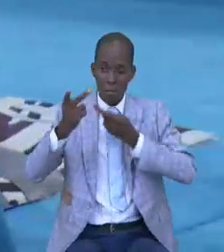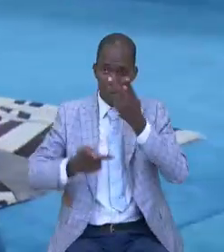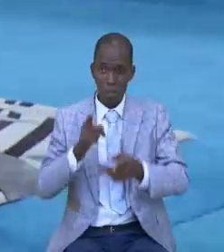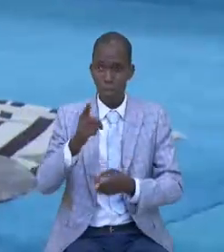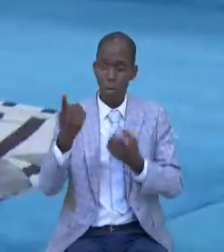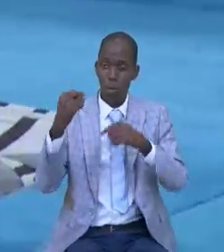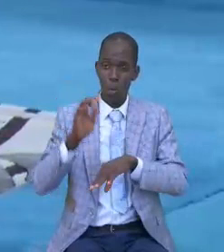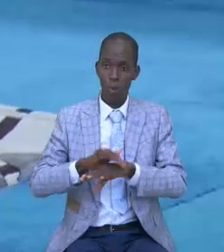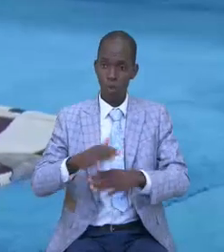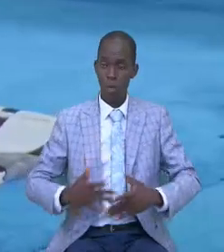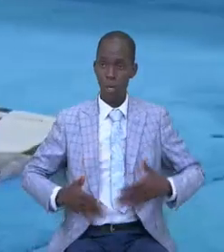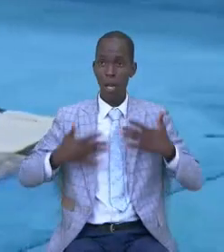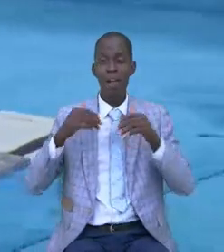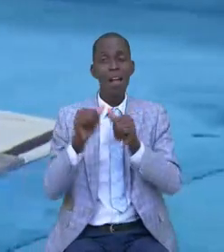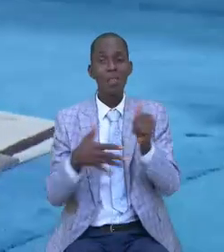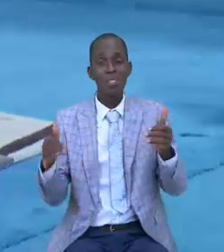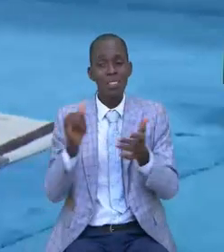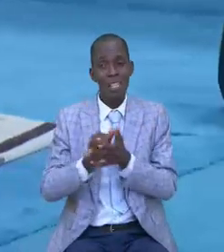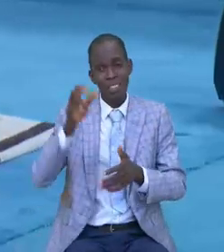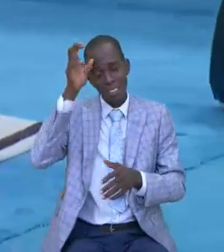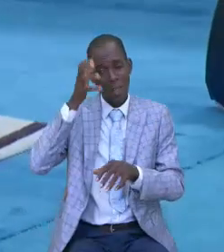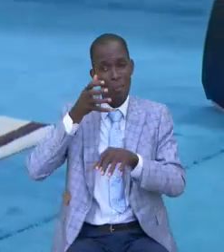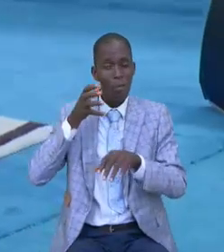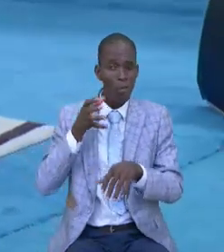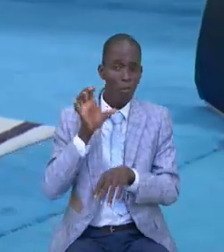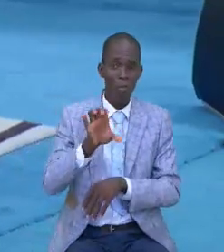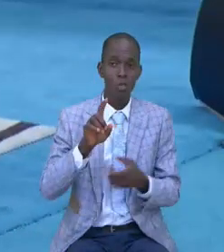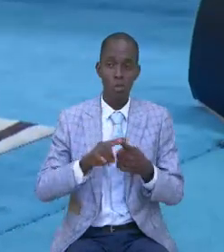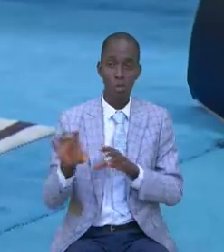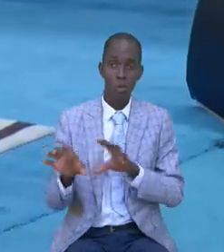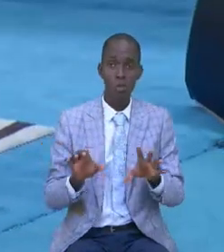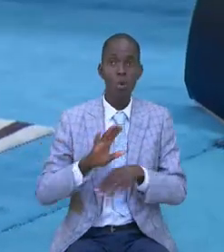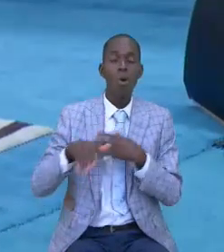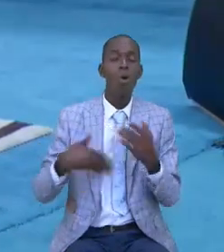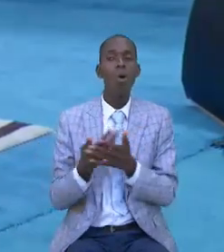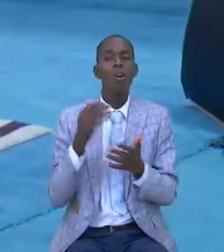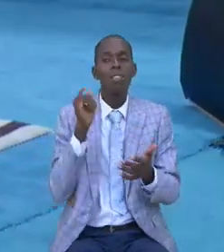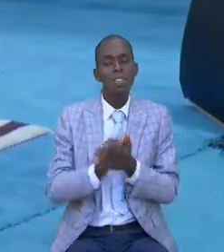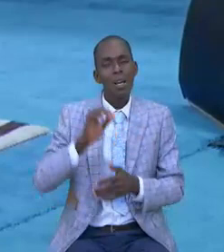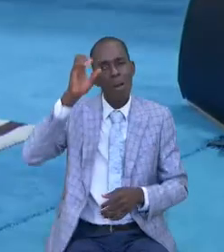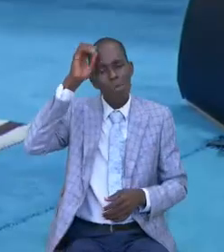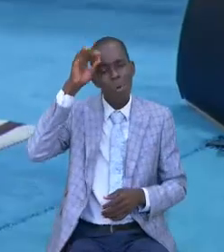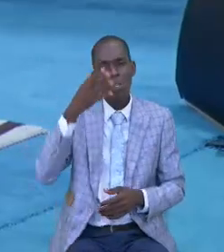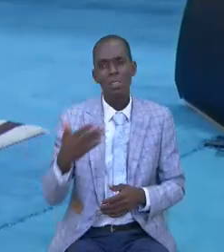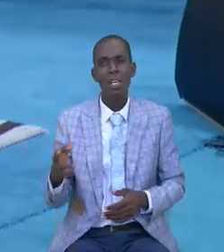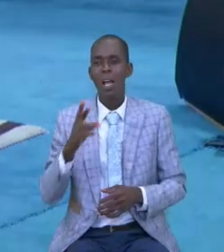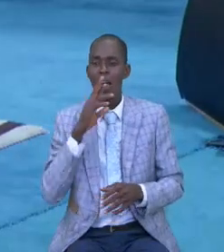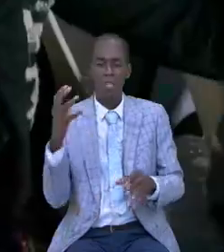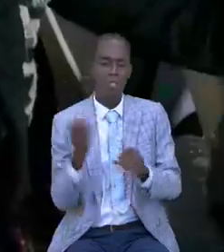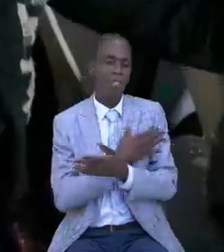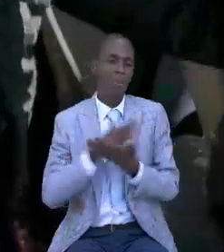life, everything that Satan made you to do, all those diabolical things, they are gone